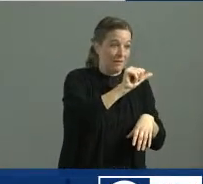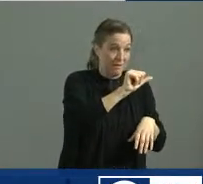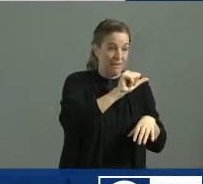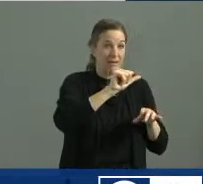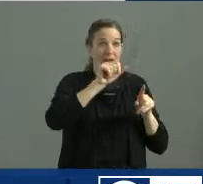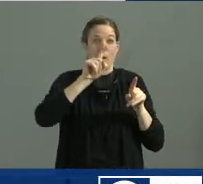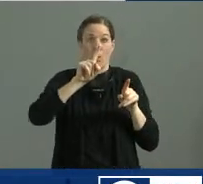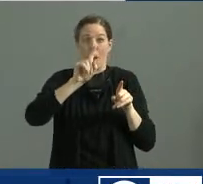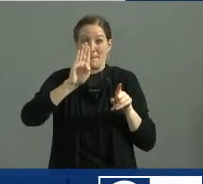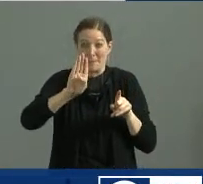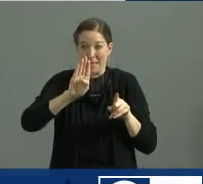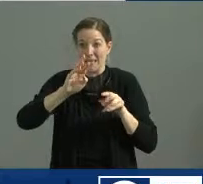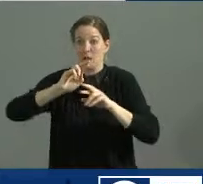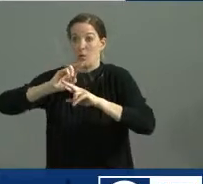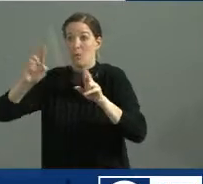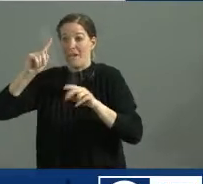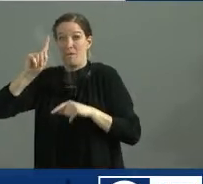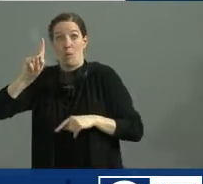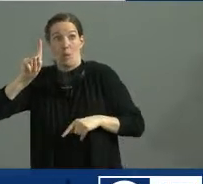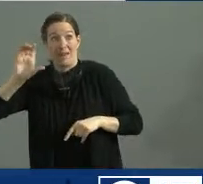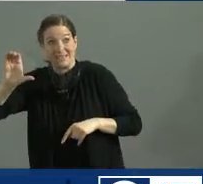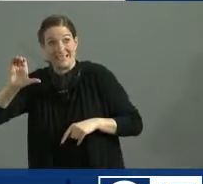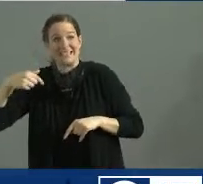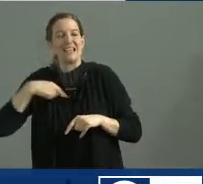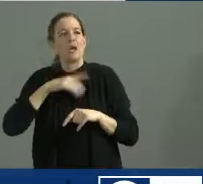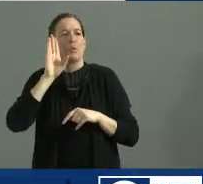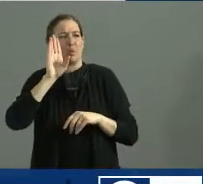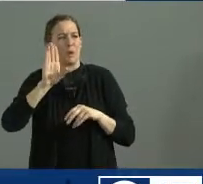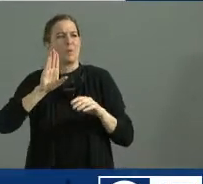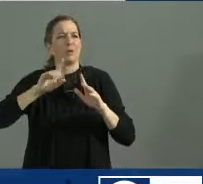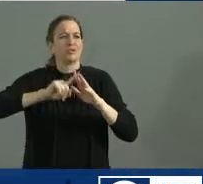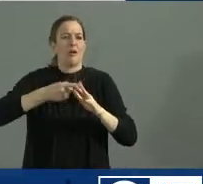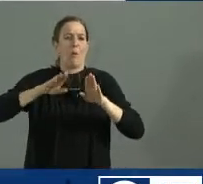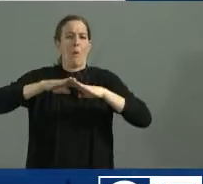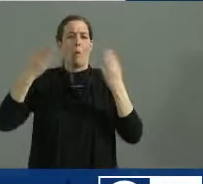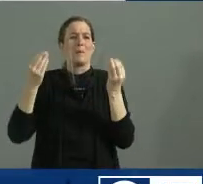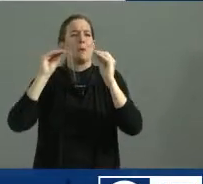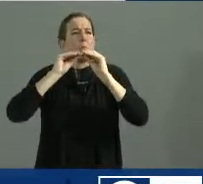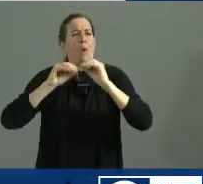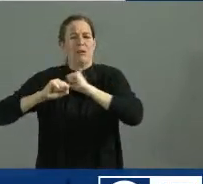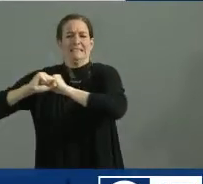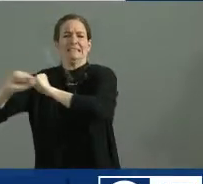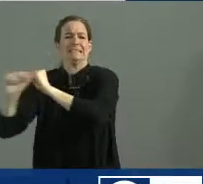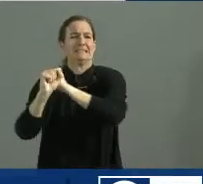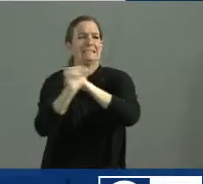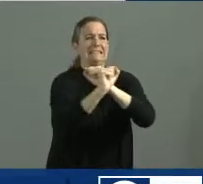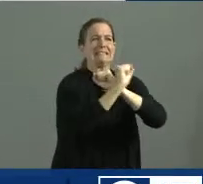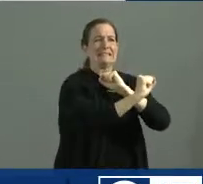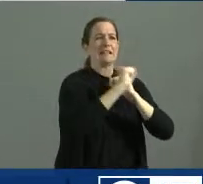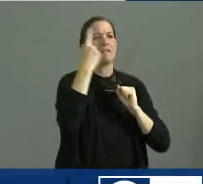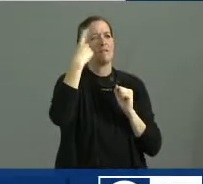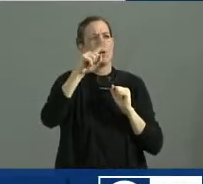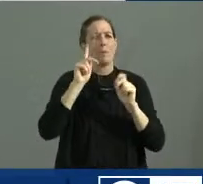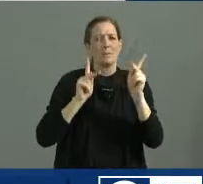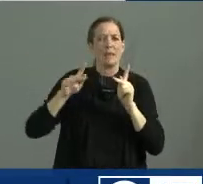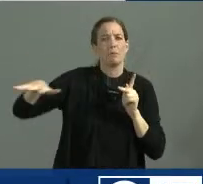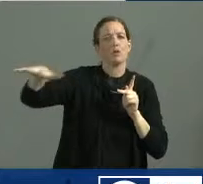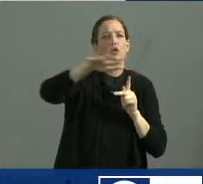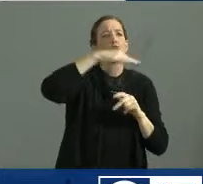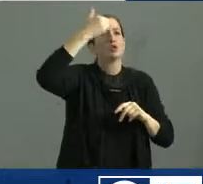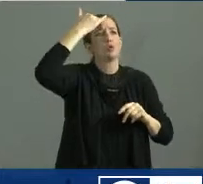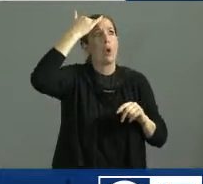some campaigns to encourage individuals to get vaccinated, and some of that will be targeted